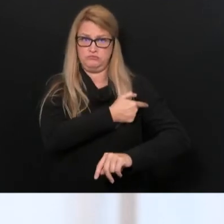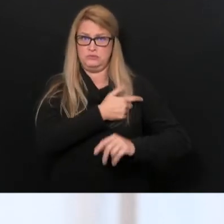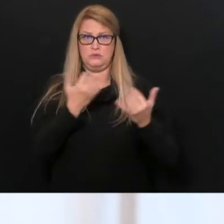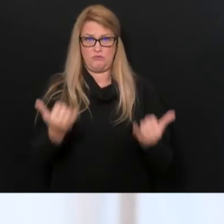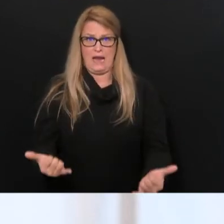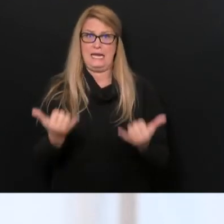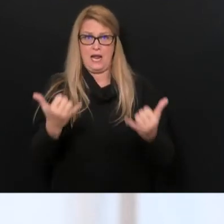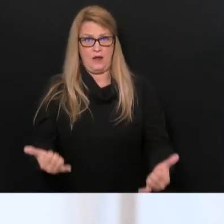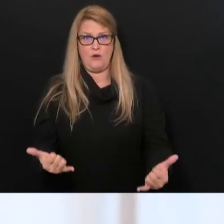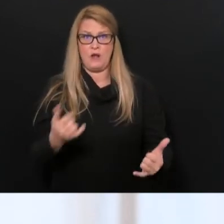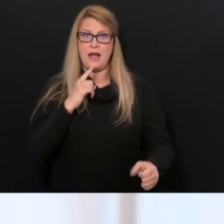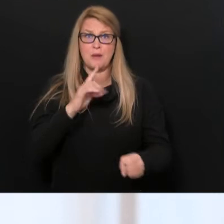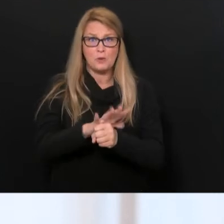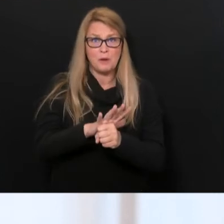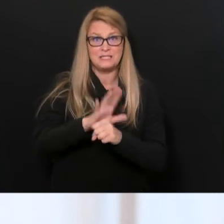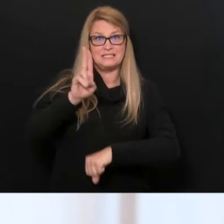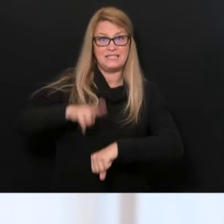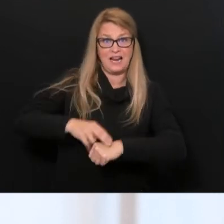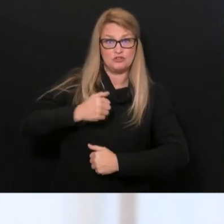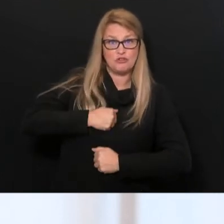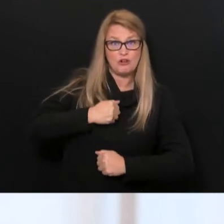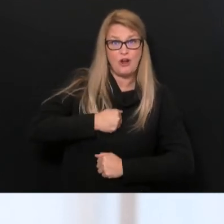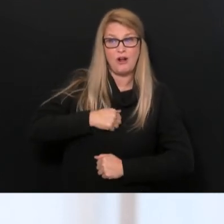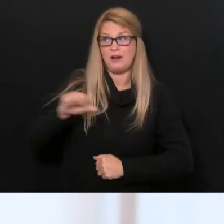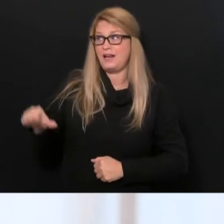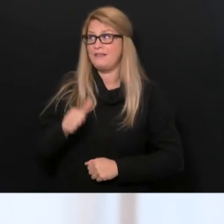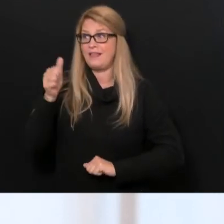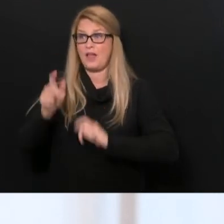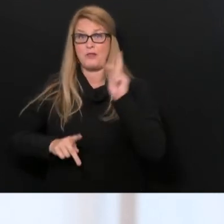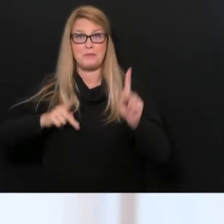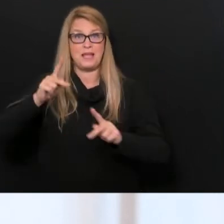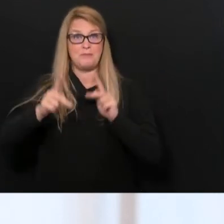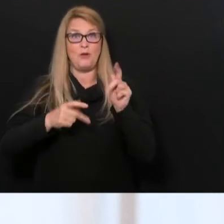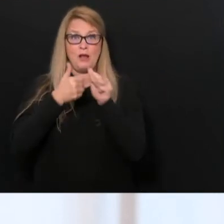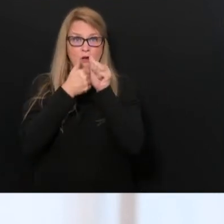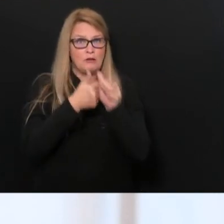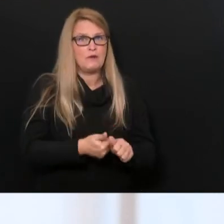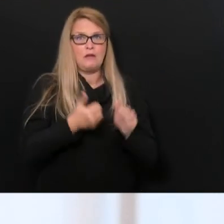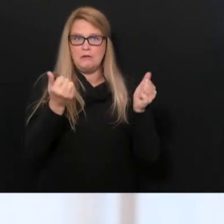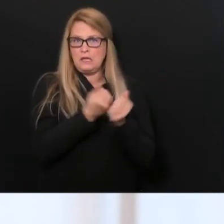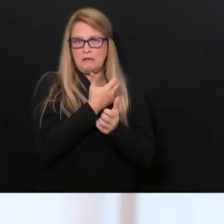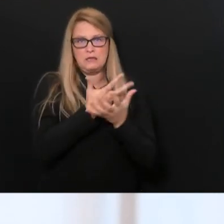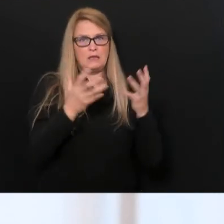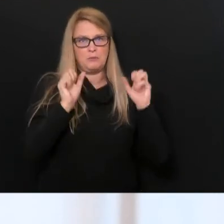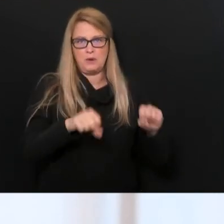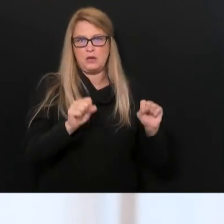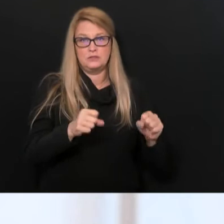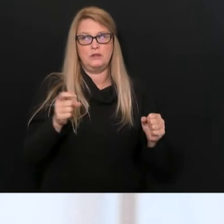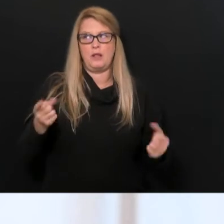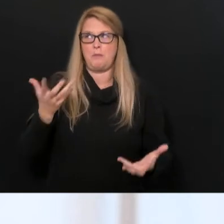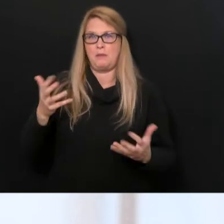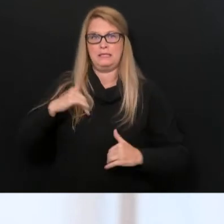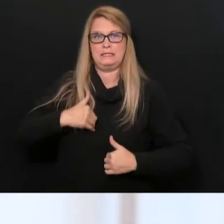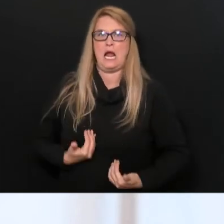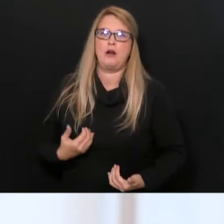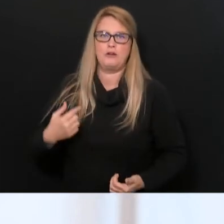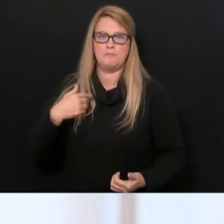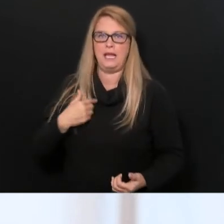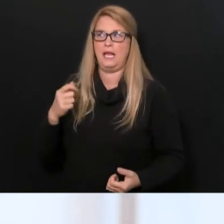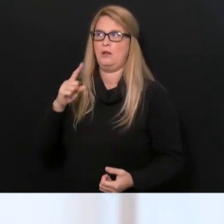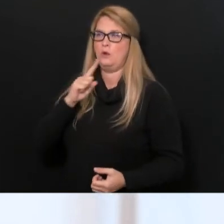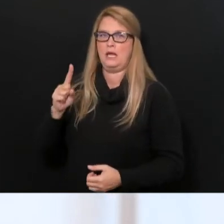that our National Guard and all the people, they're listening to me and they're probably sick and tired of me hollering. But